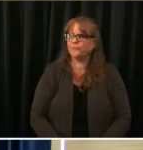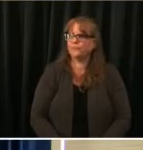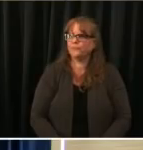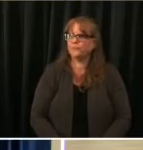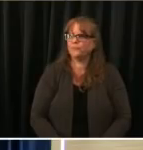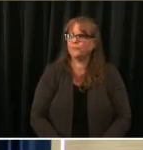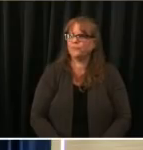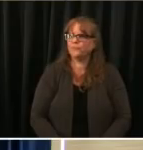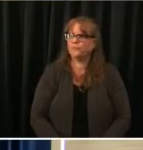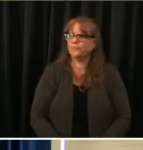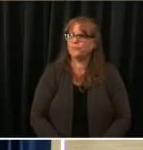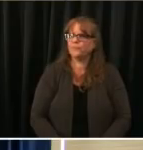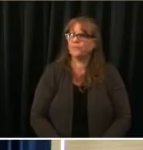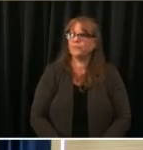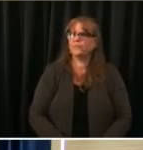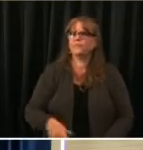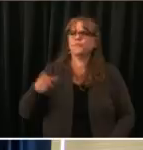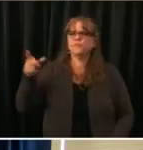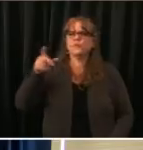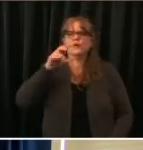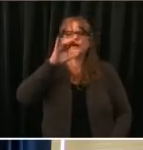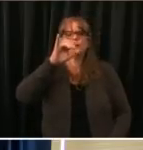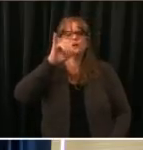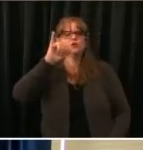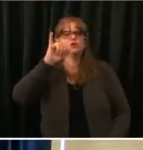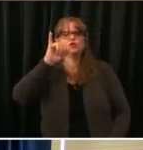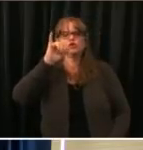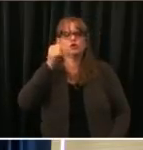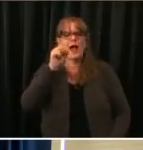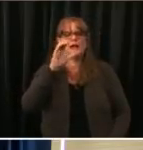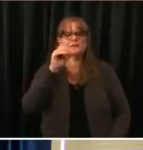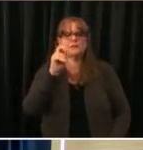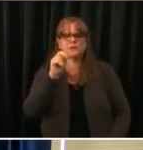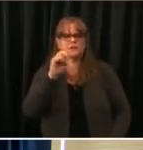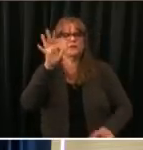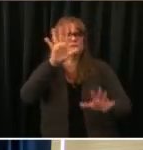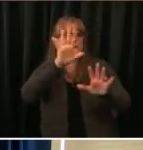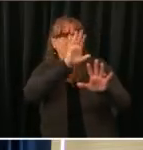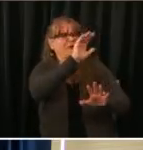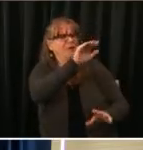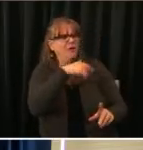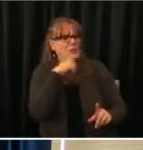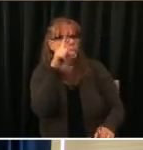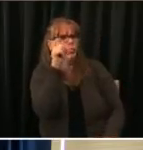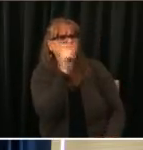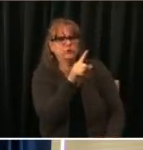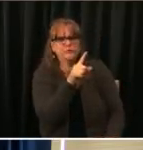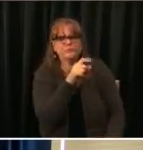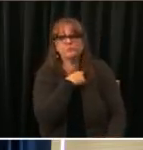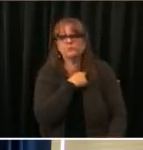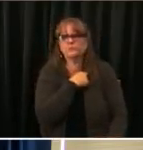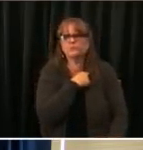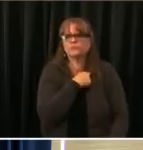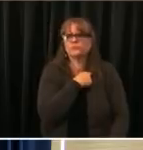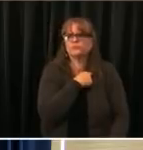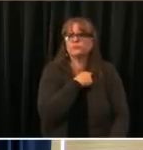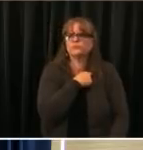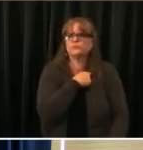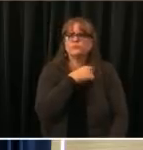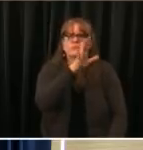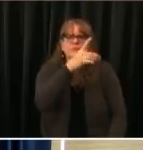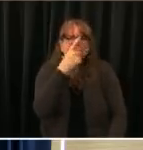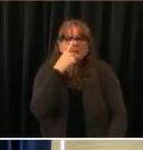Hi, Governor. Jason Gonzalez with Chalk Beach, Colorado. I have a few questions for you. Can you please go over again what made this possible